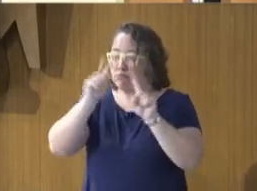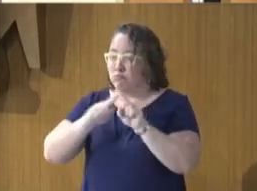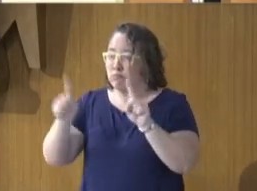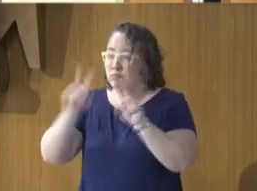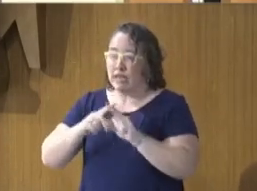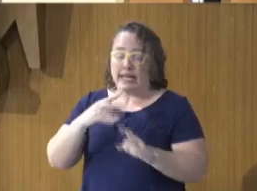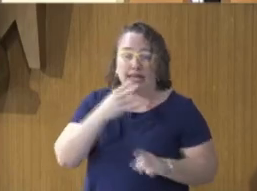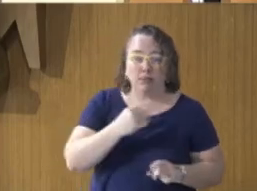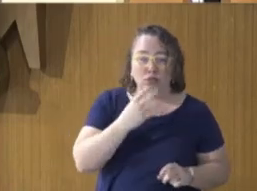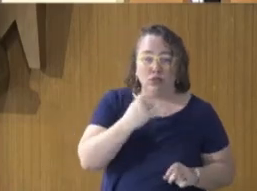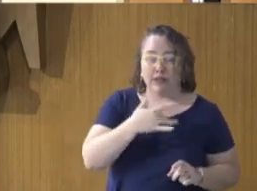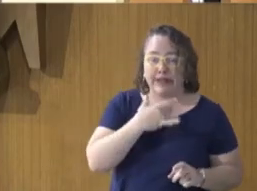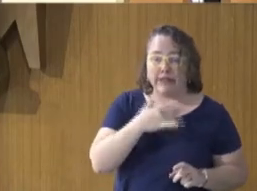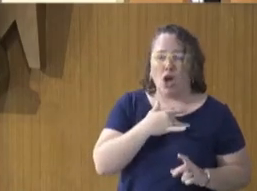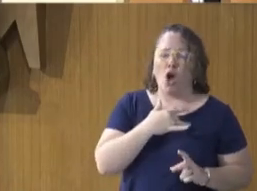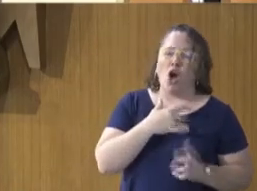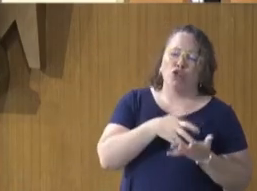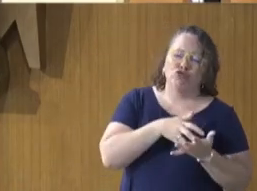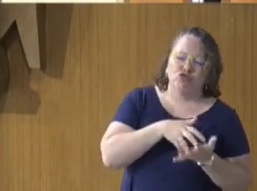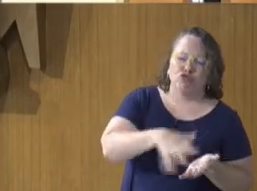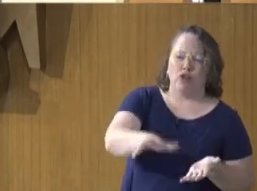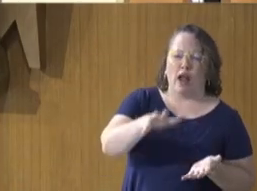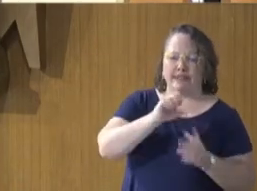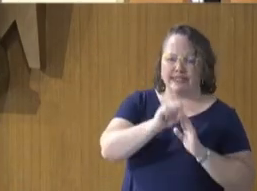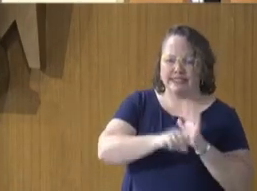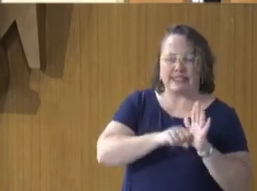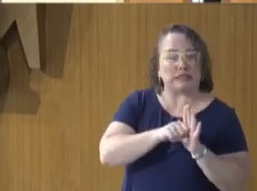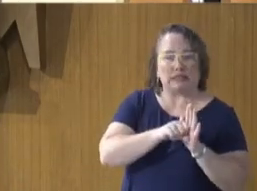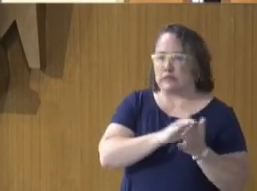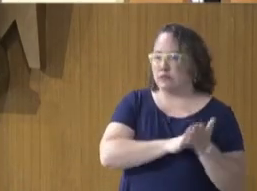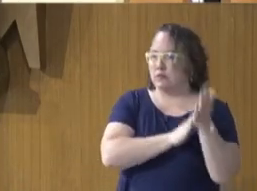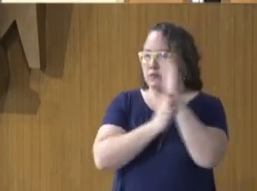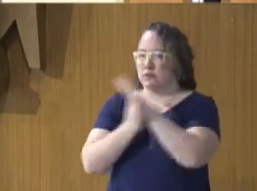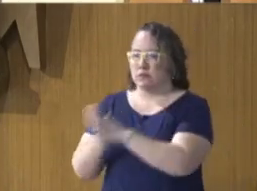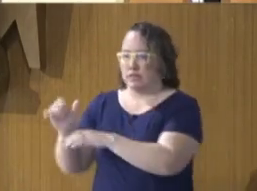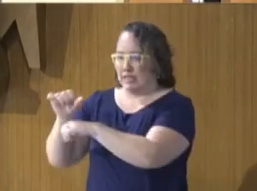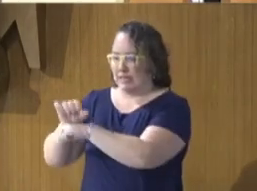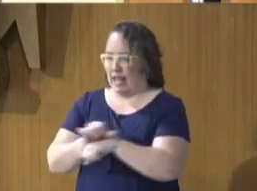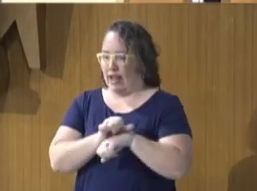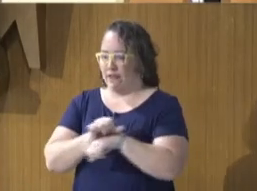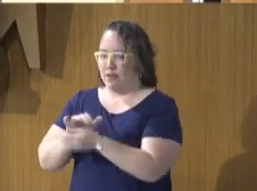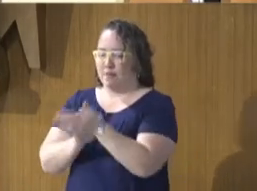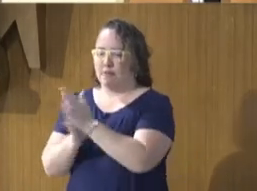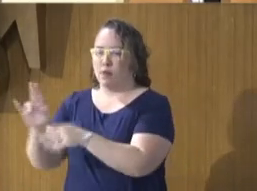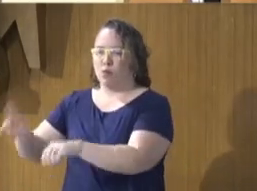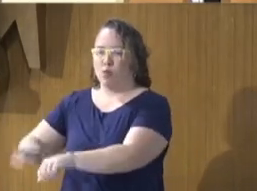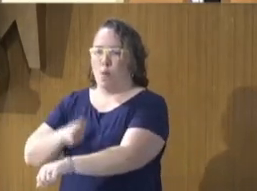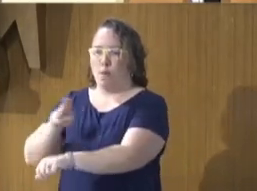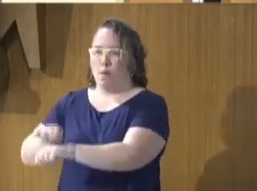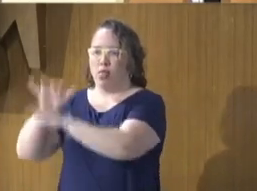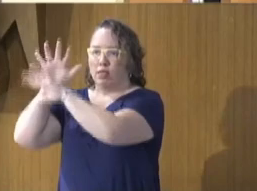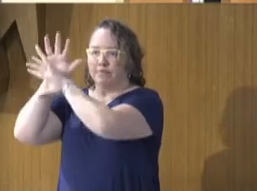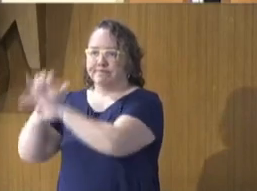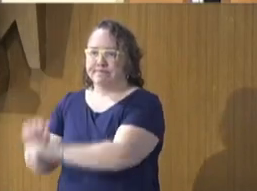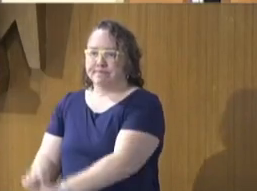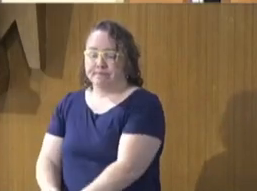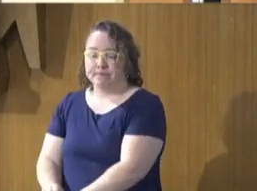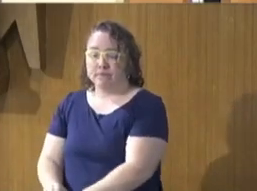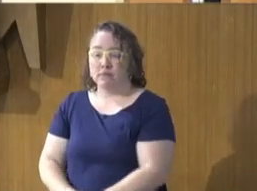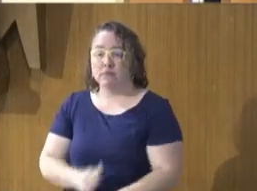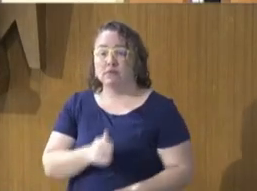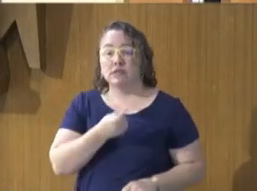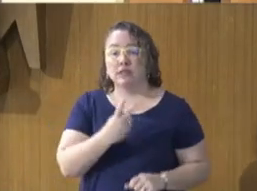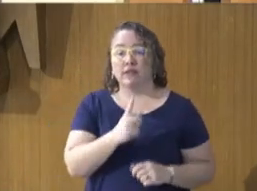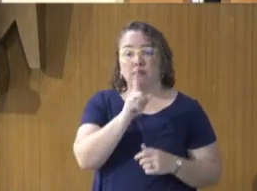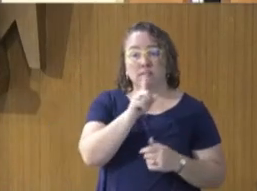from feeling like they were in just a rough season of life to thinking that slavery was normal. After a few decades, it was all they